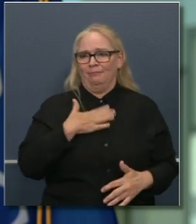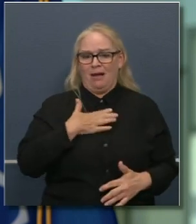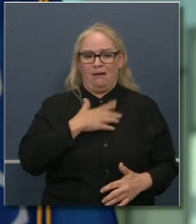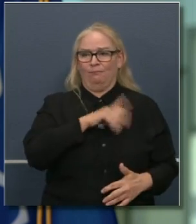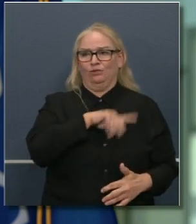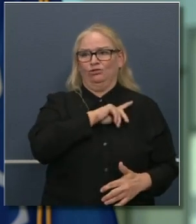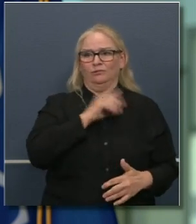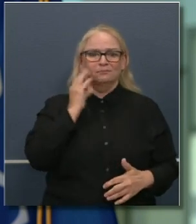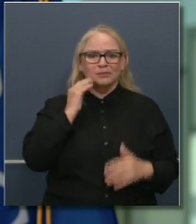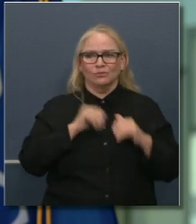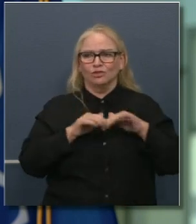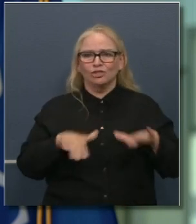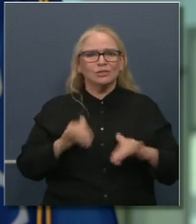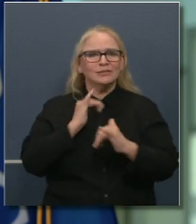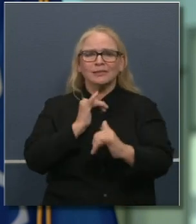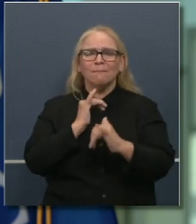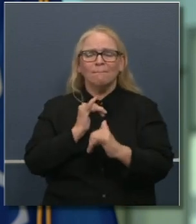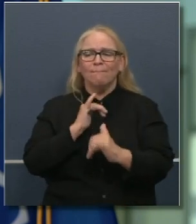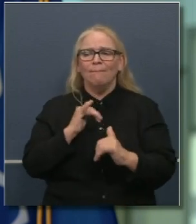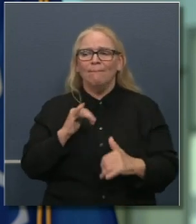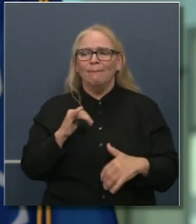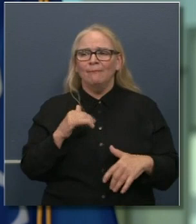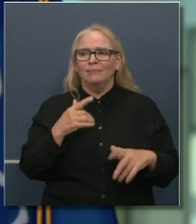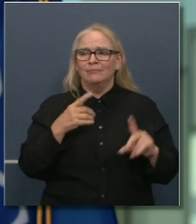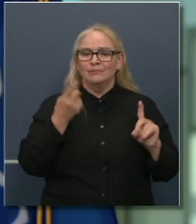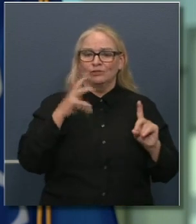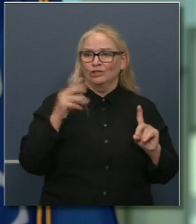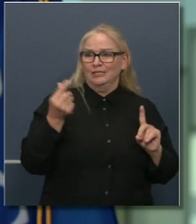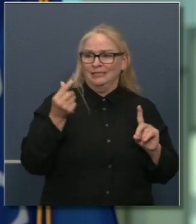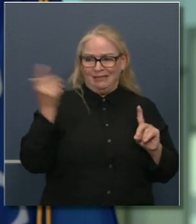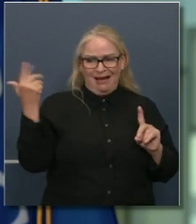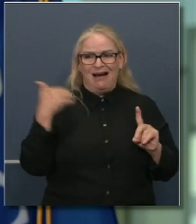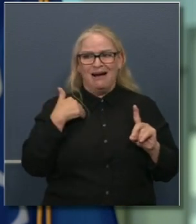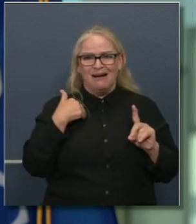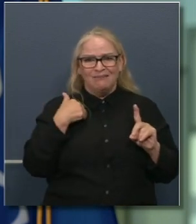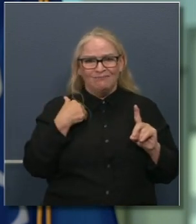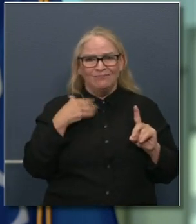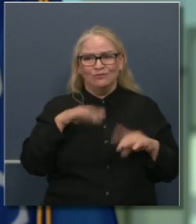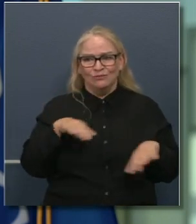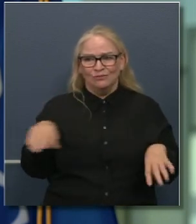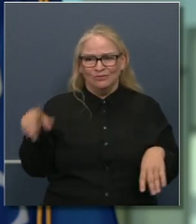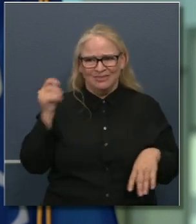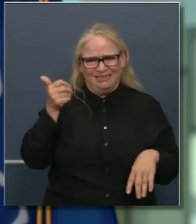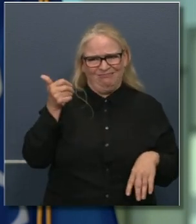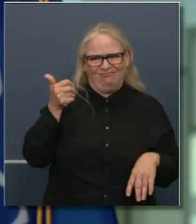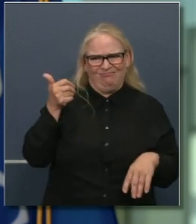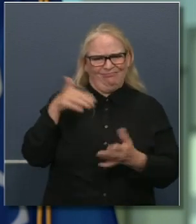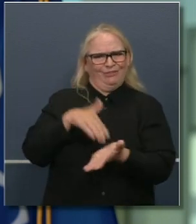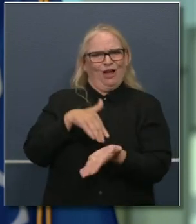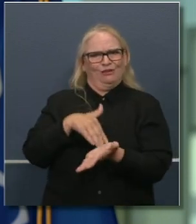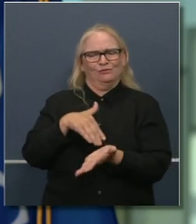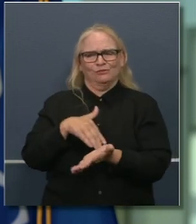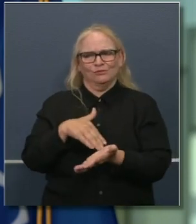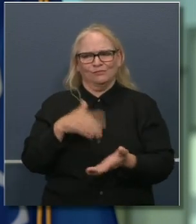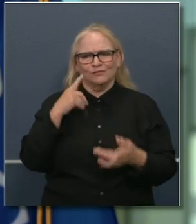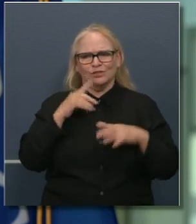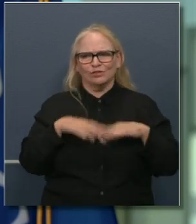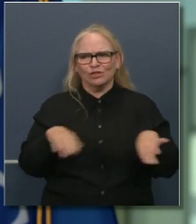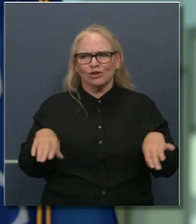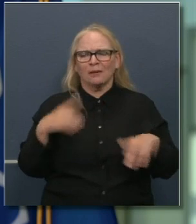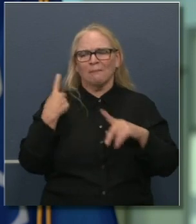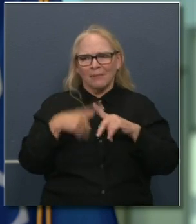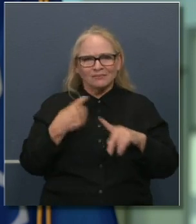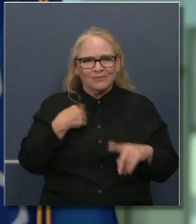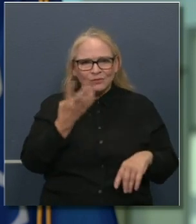to the conversations we're having. Dr. Galley certainly does as a pediatrician and as a parent of 4. And of